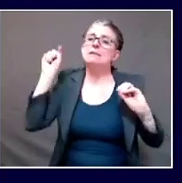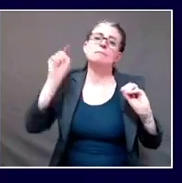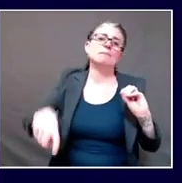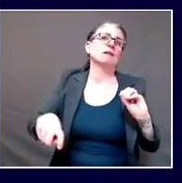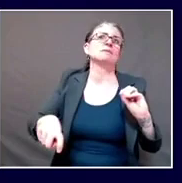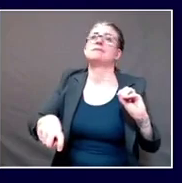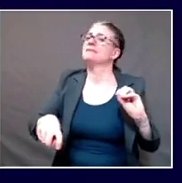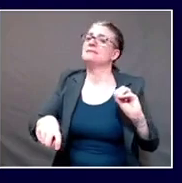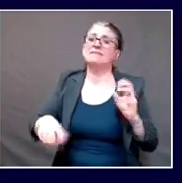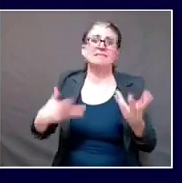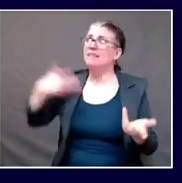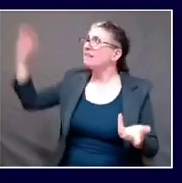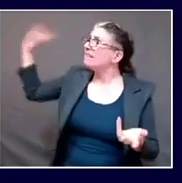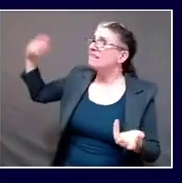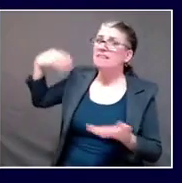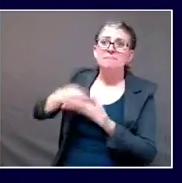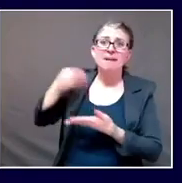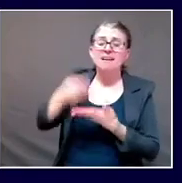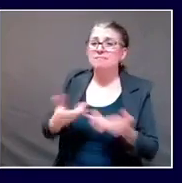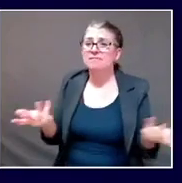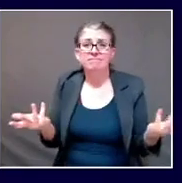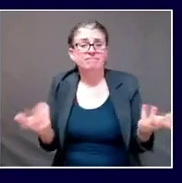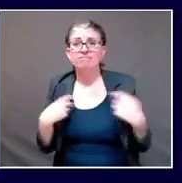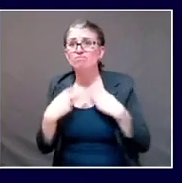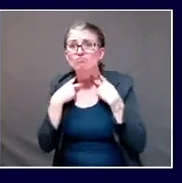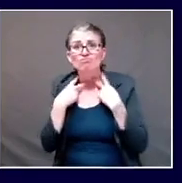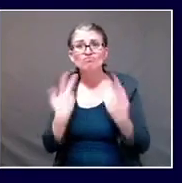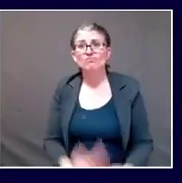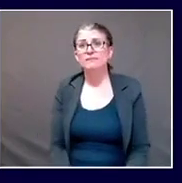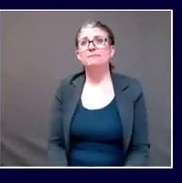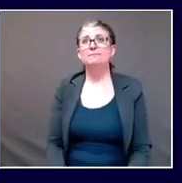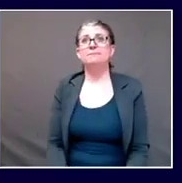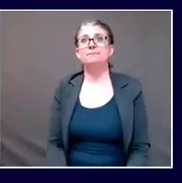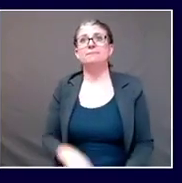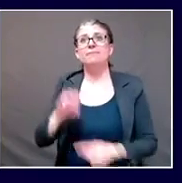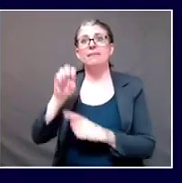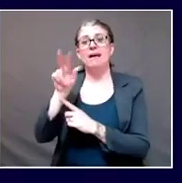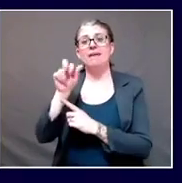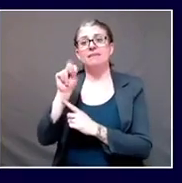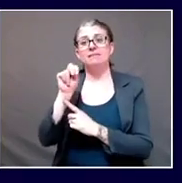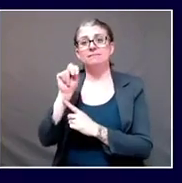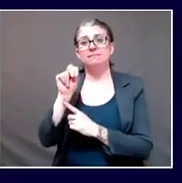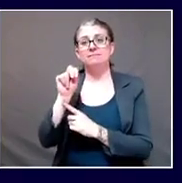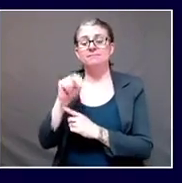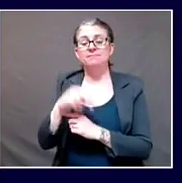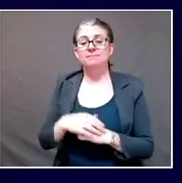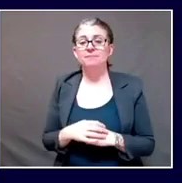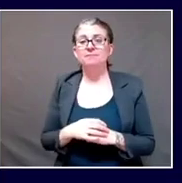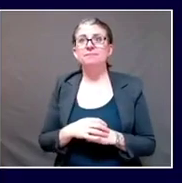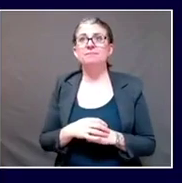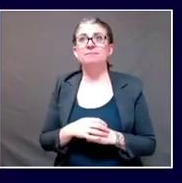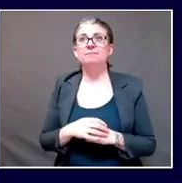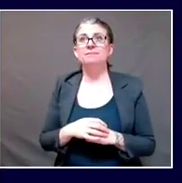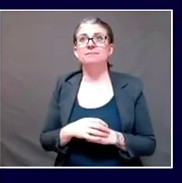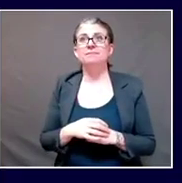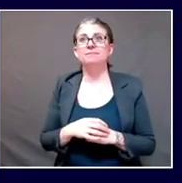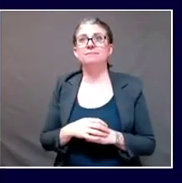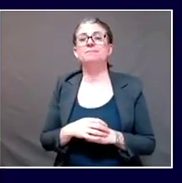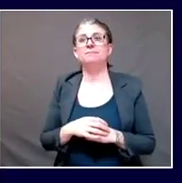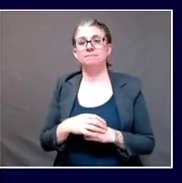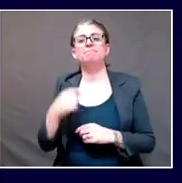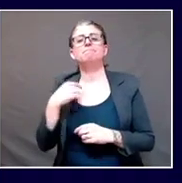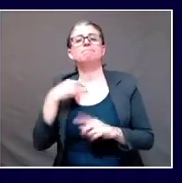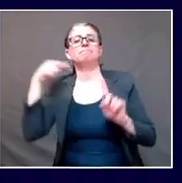I'm going to turn it over to Evan Popp next. Hi, Dr. Shaw. Thank you. So I have a question about the state's vaccine distribution plan.